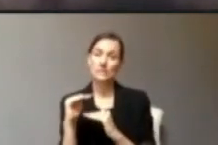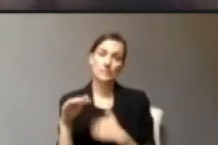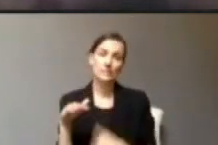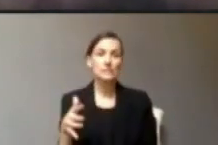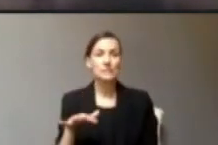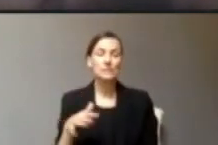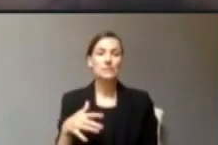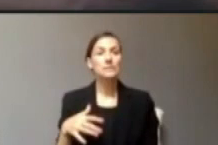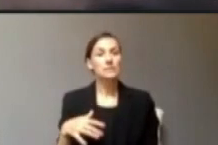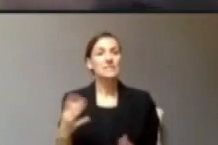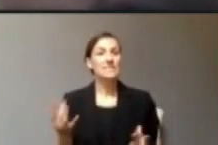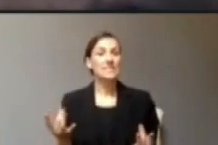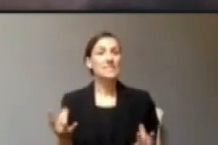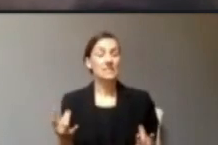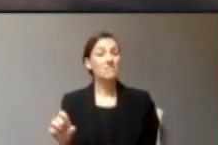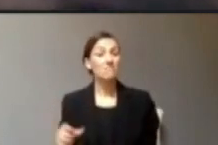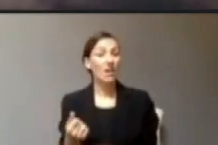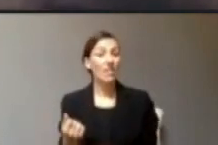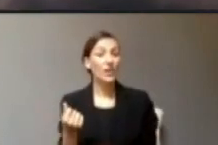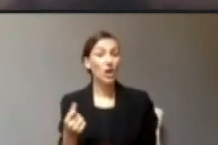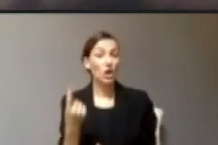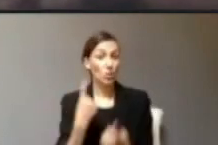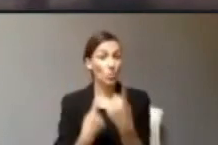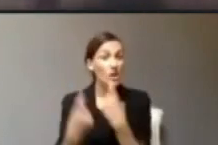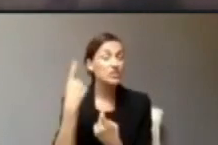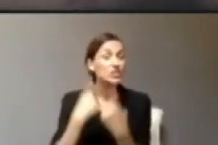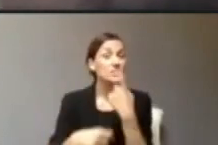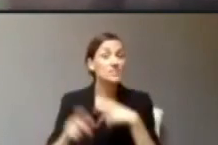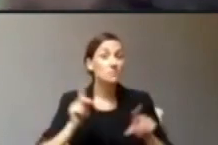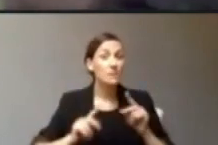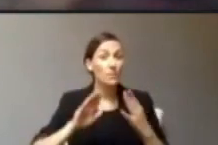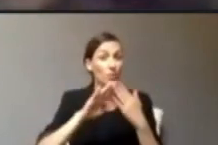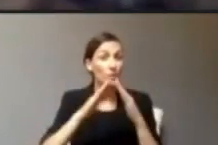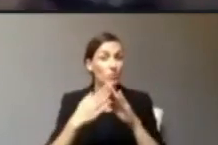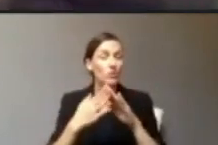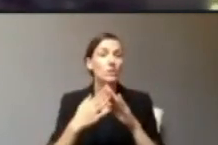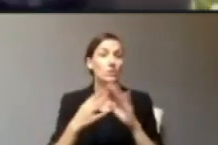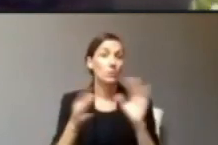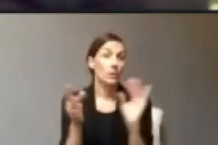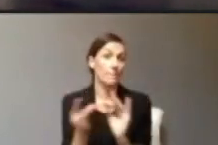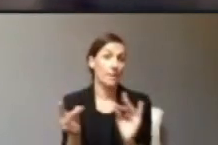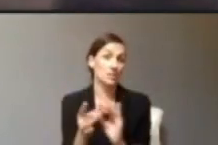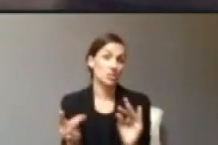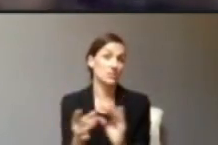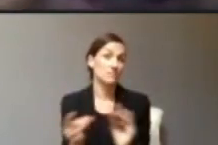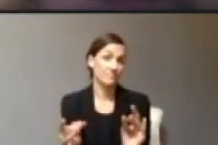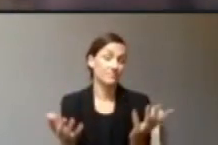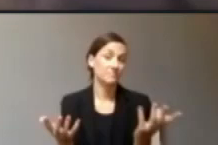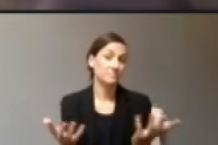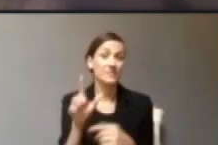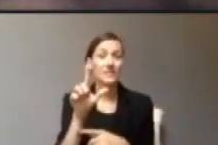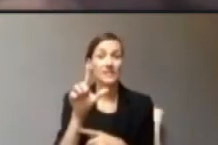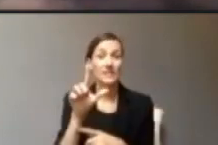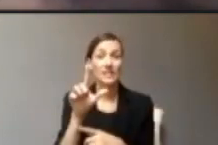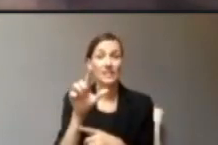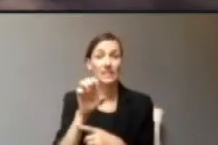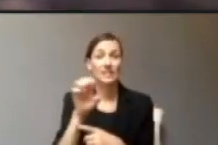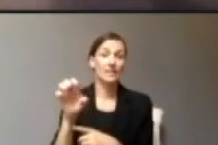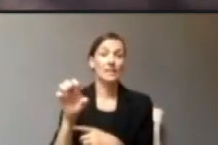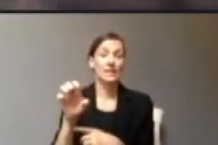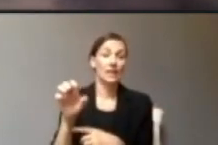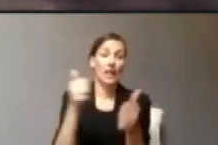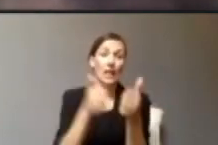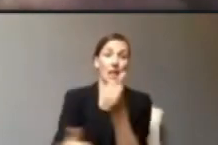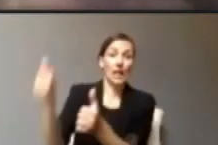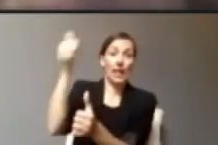other questions that people in the community would raise that we in our ivory tower, so to speak, may not have thought